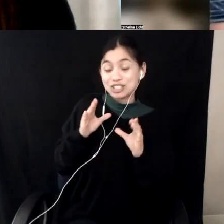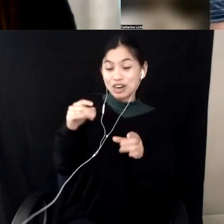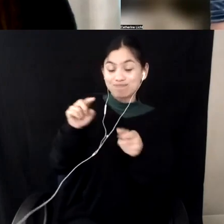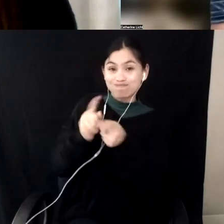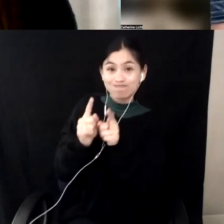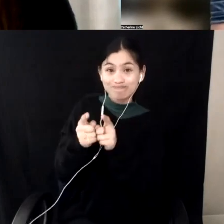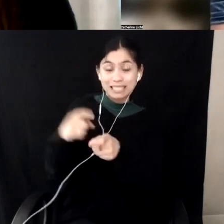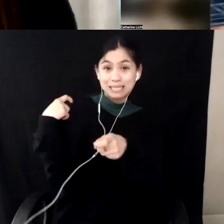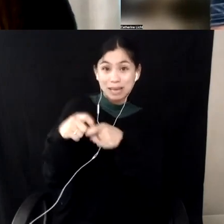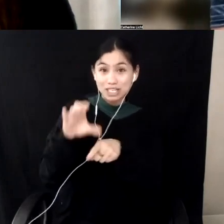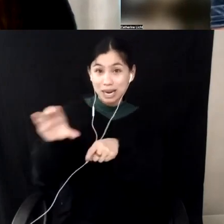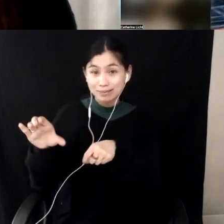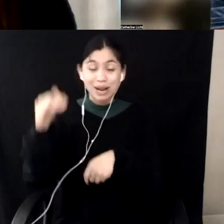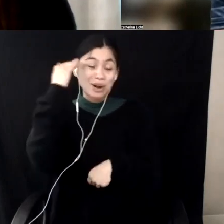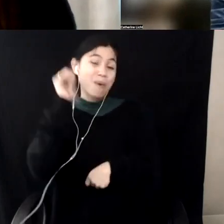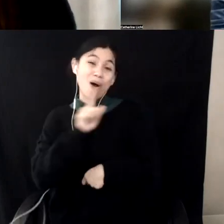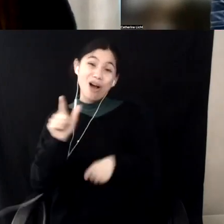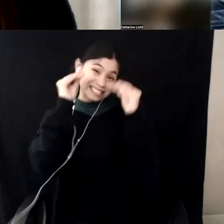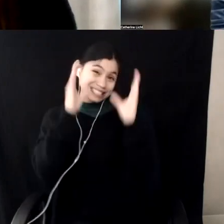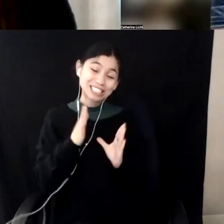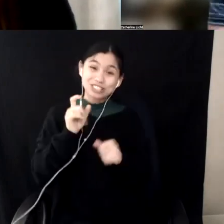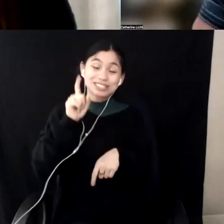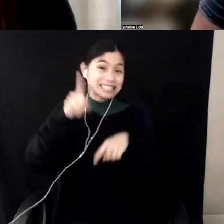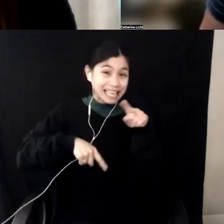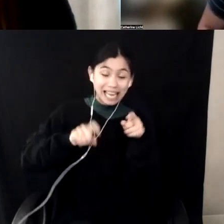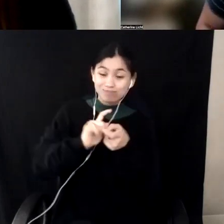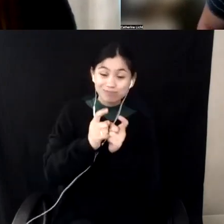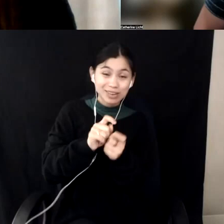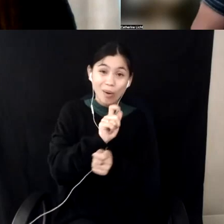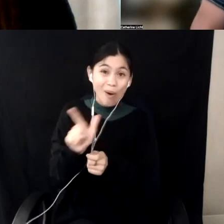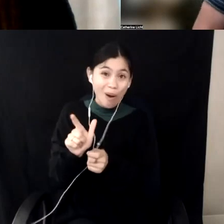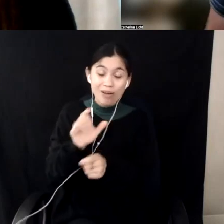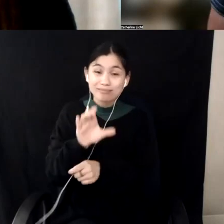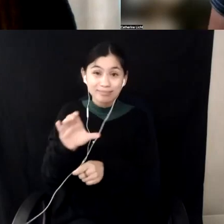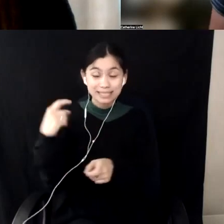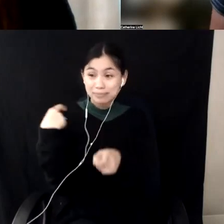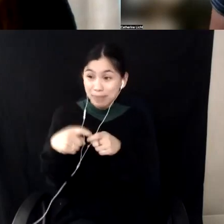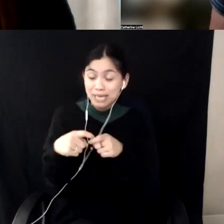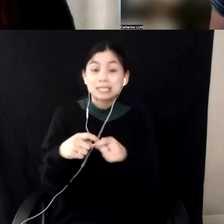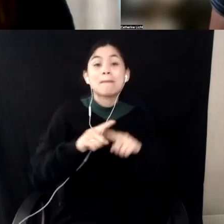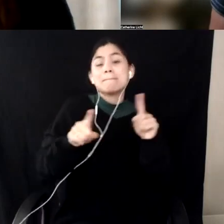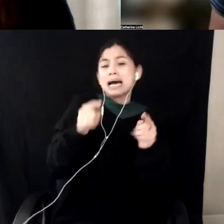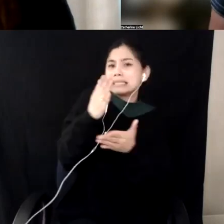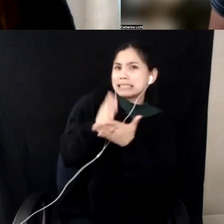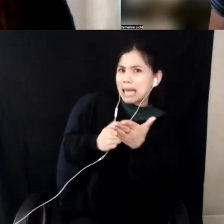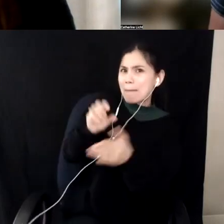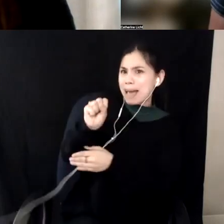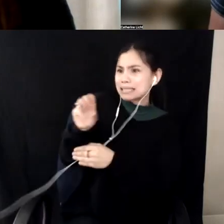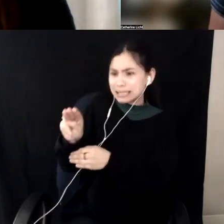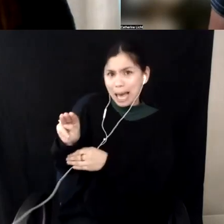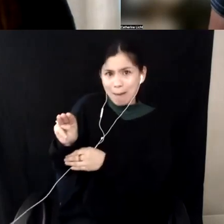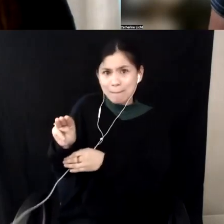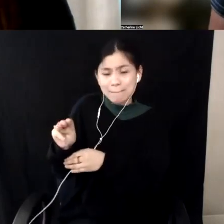but there are some social media places that also do, believe it or not,